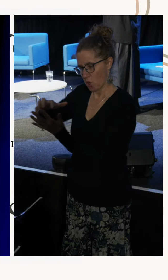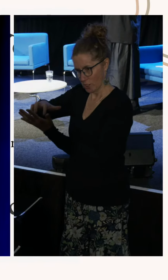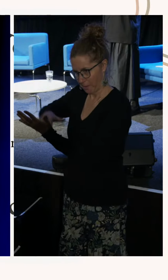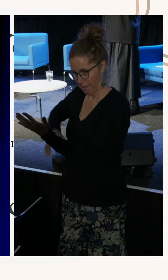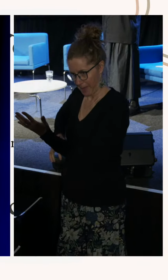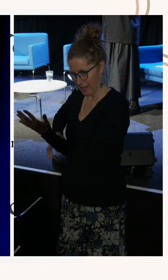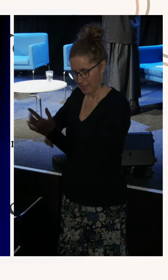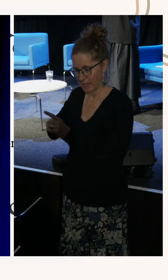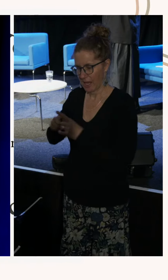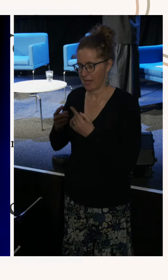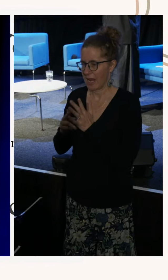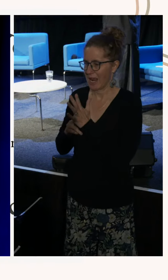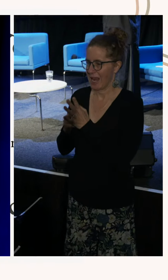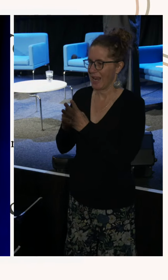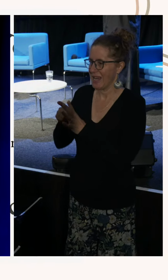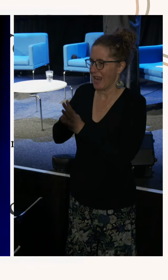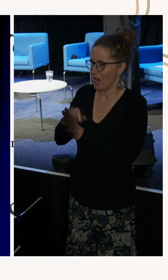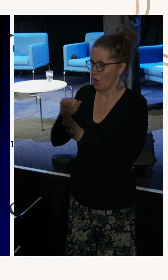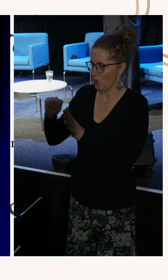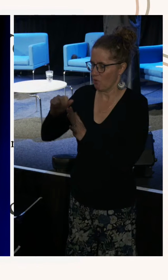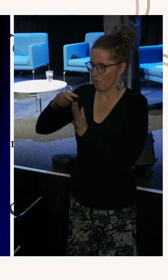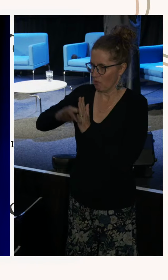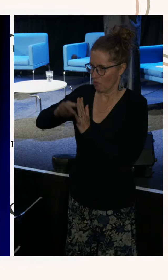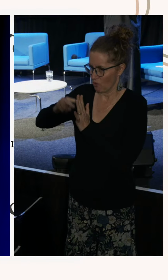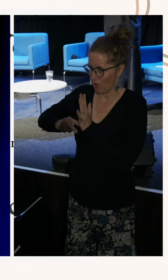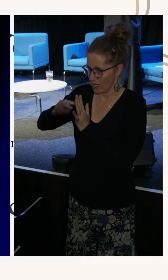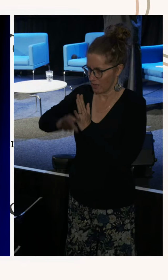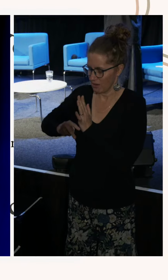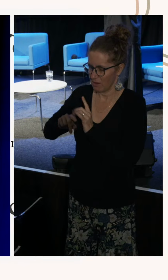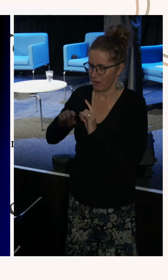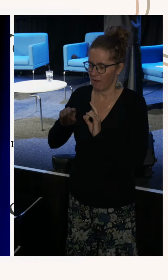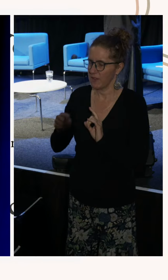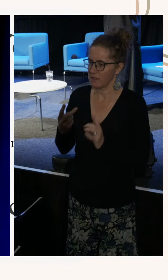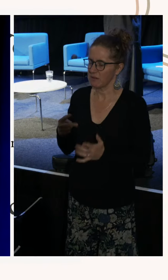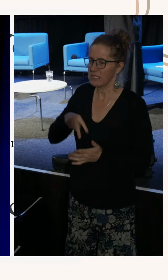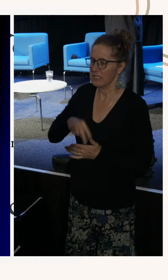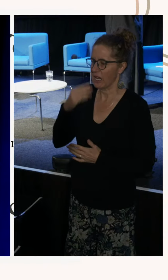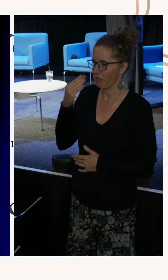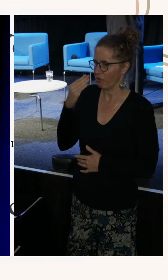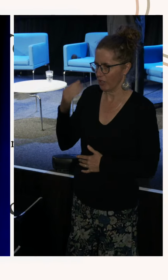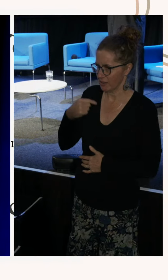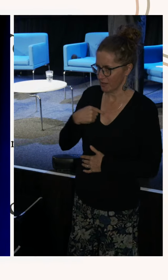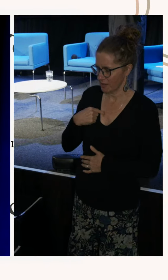and Nayuka's reading of this by virtue of me kind of standing here tonight.